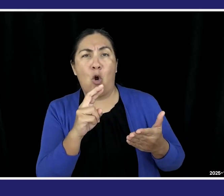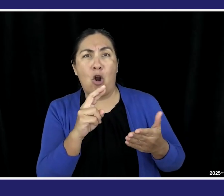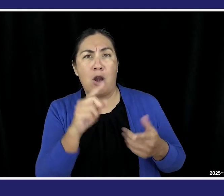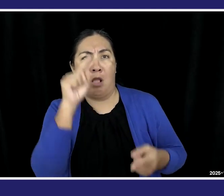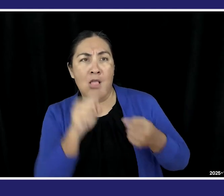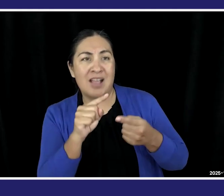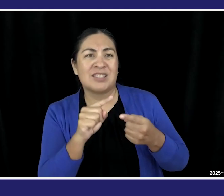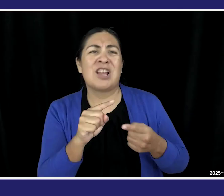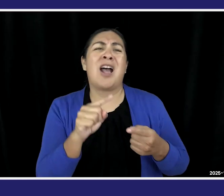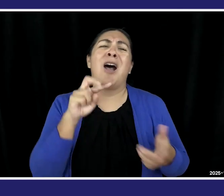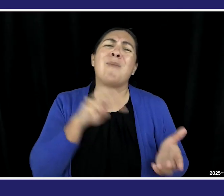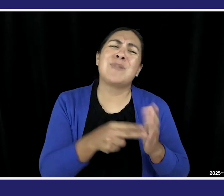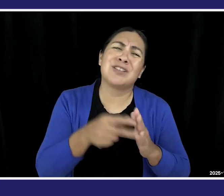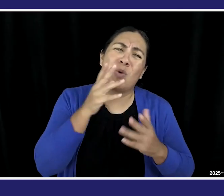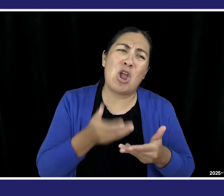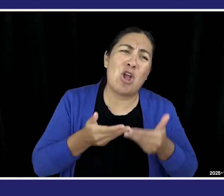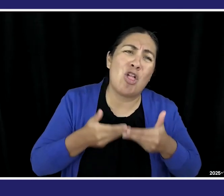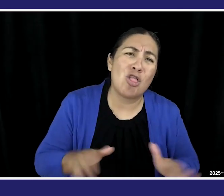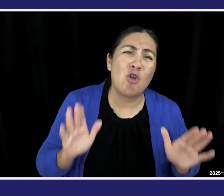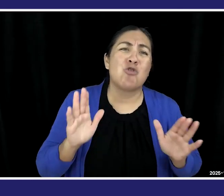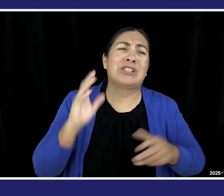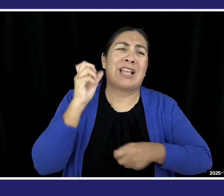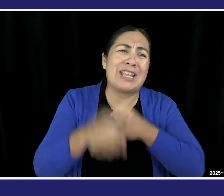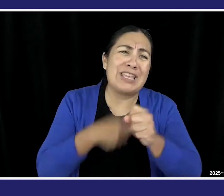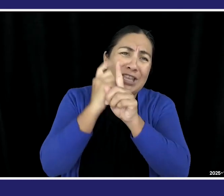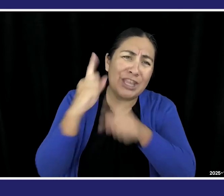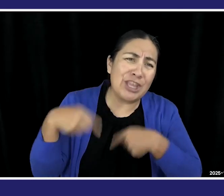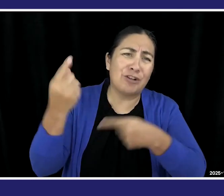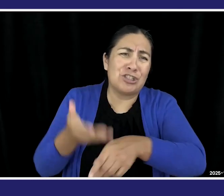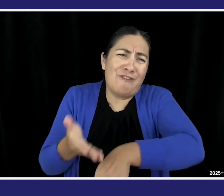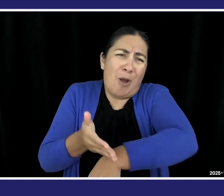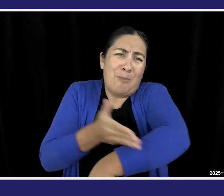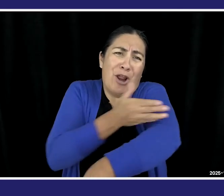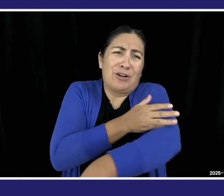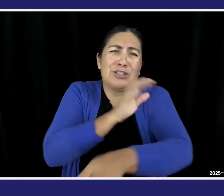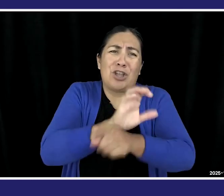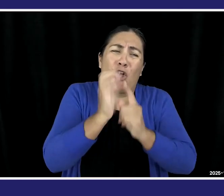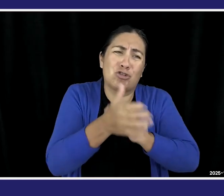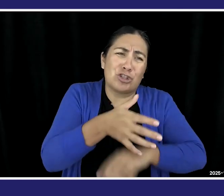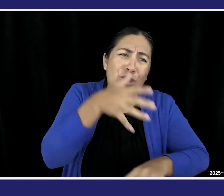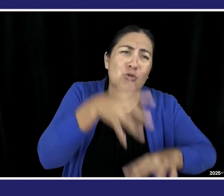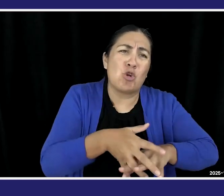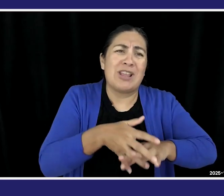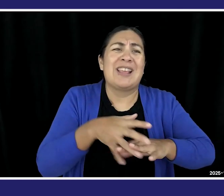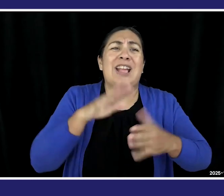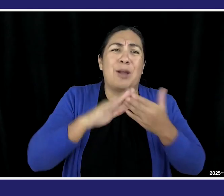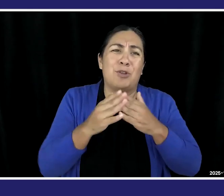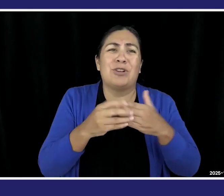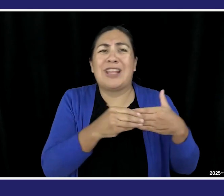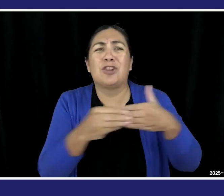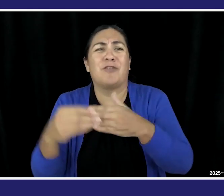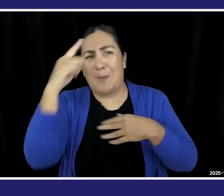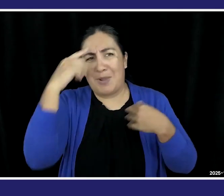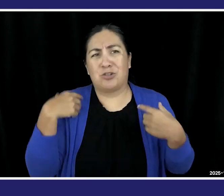culturally rooted, community-driven mental health care. I respectfully urge you to protect and